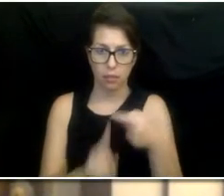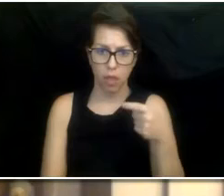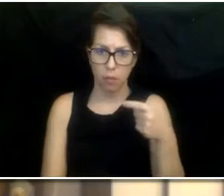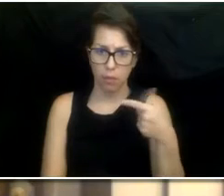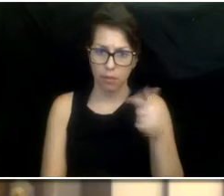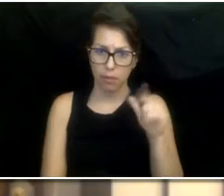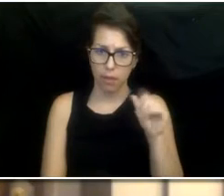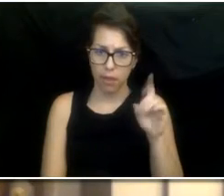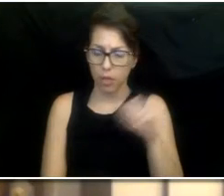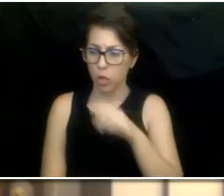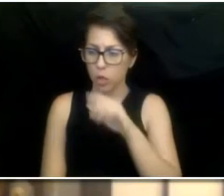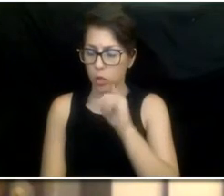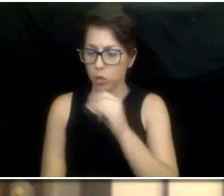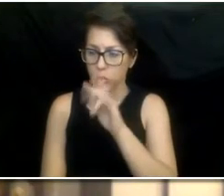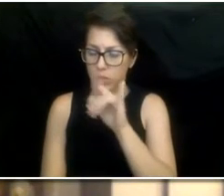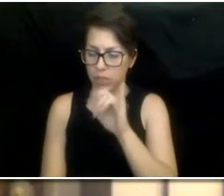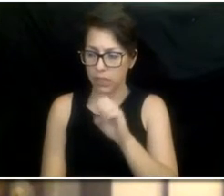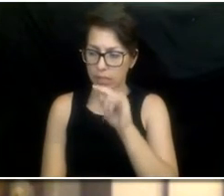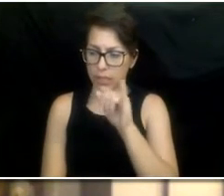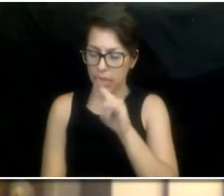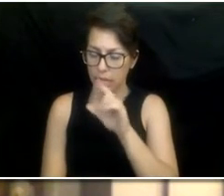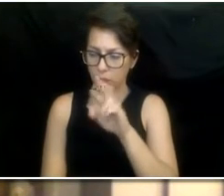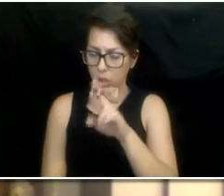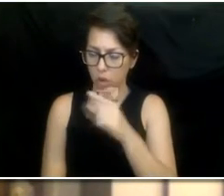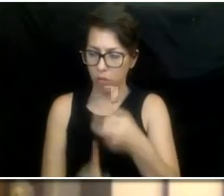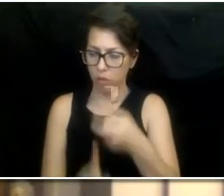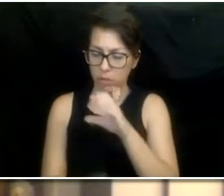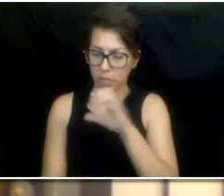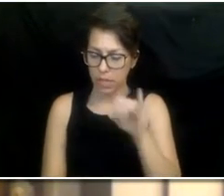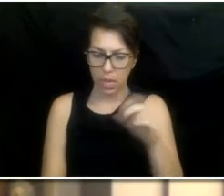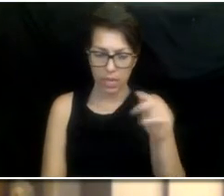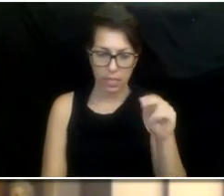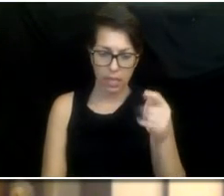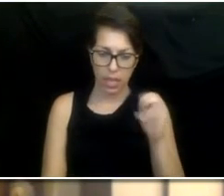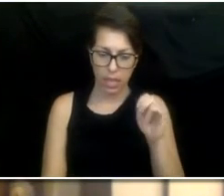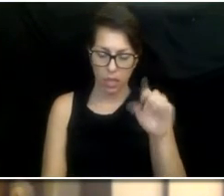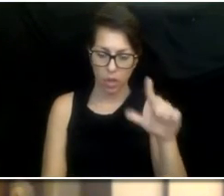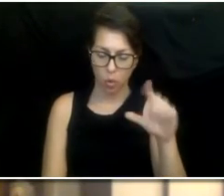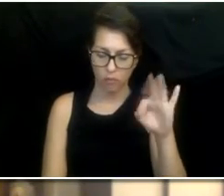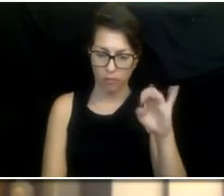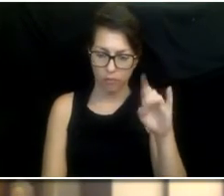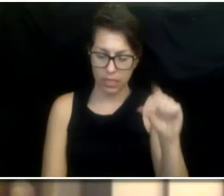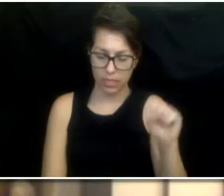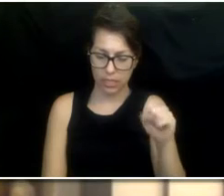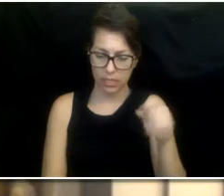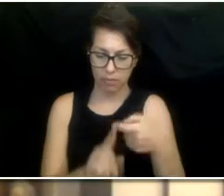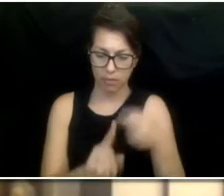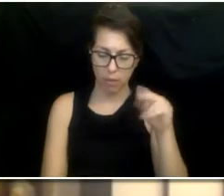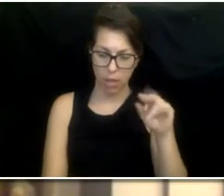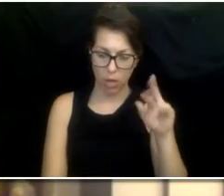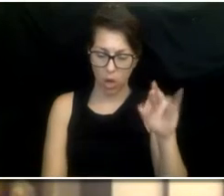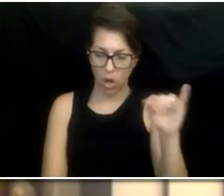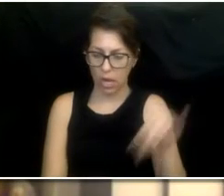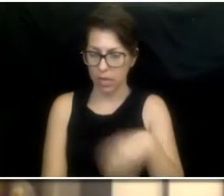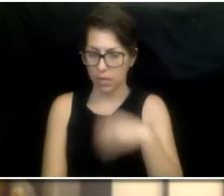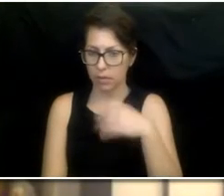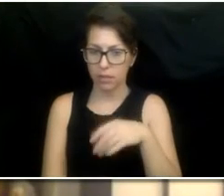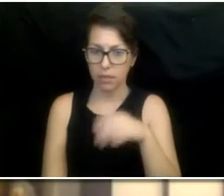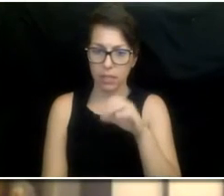Molina sfakaki uh when the sergeant announces that you may begin please begin with your testimony thank